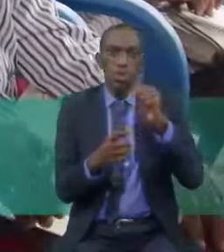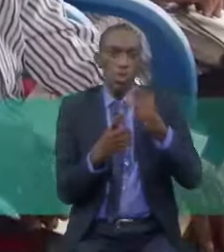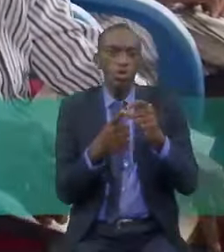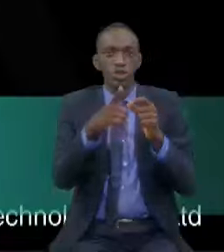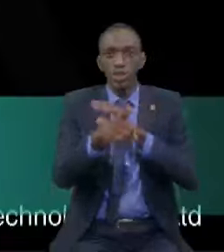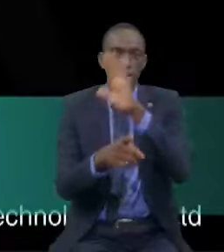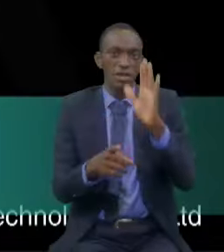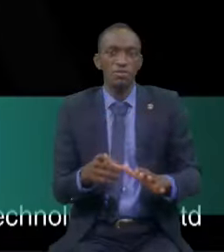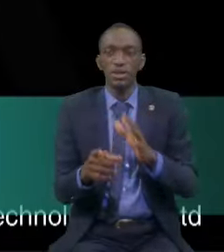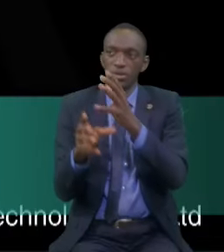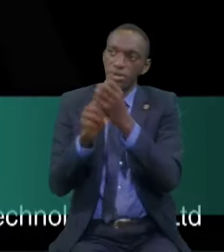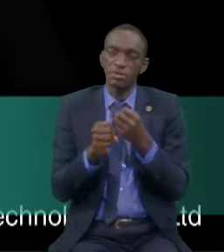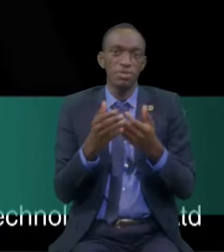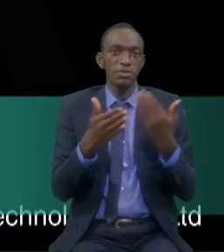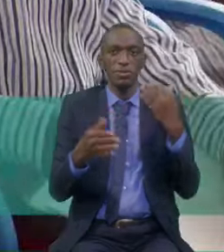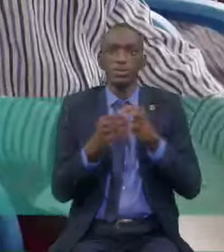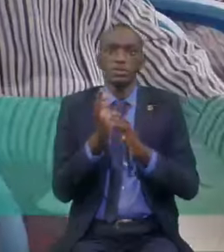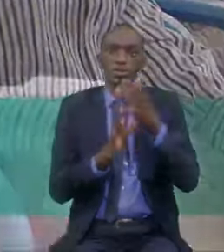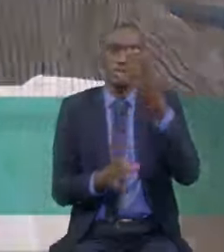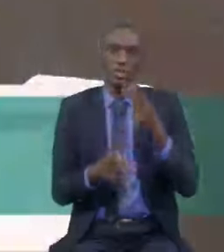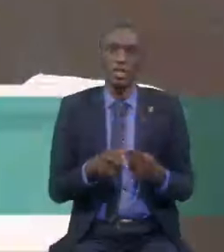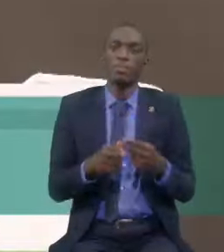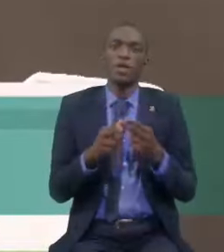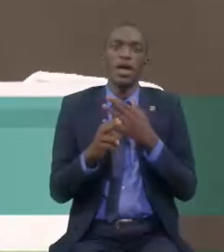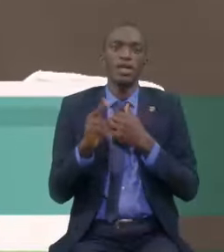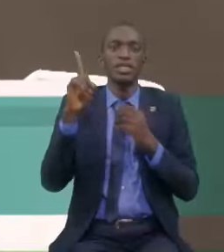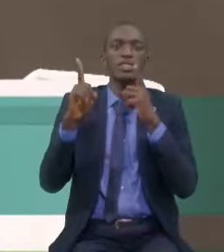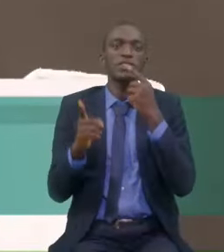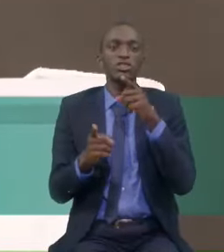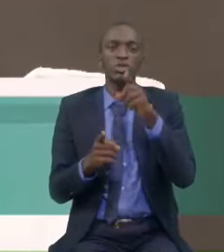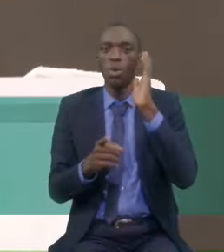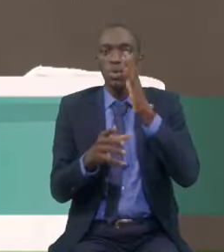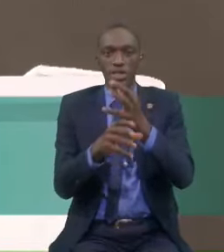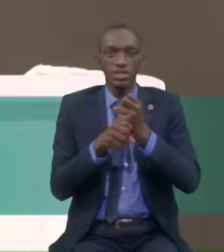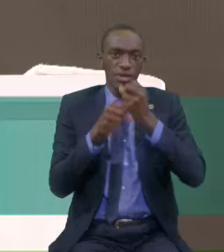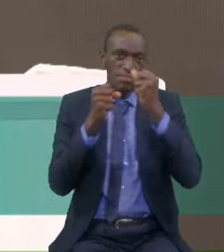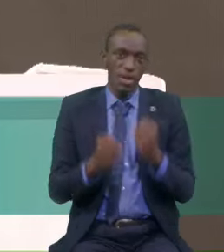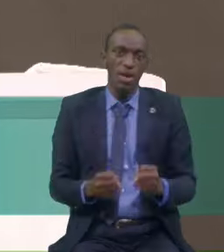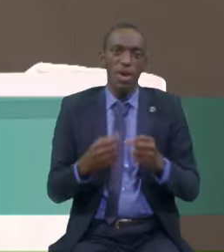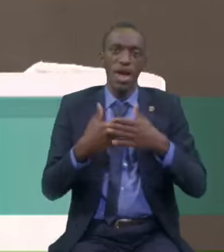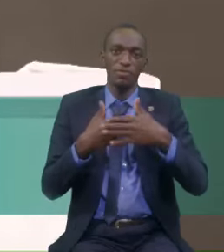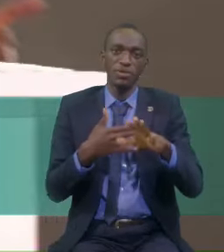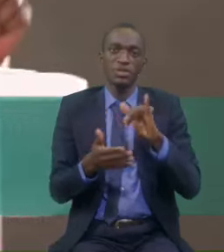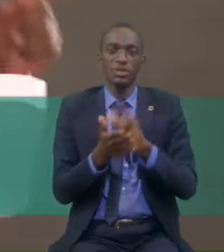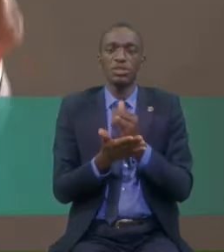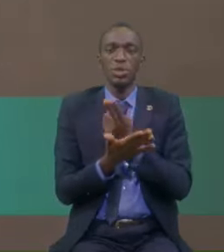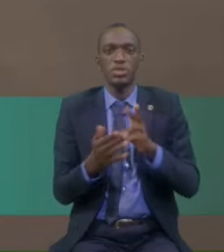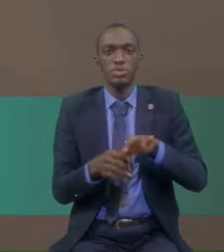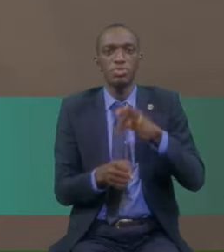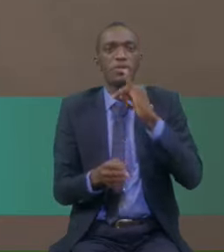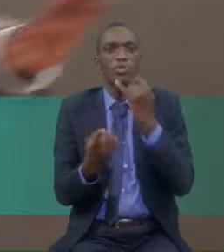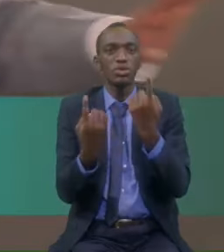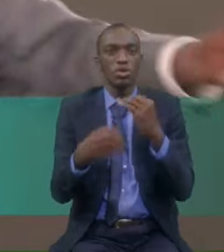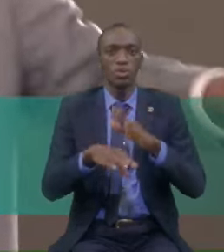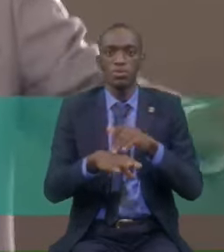it says he shall receive power. After that, the Holy Ghost has come upon you. Not